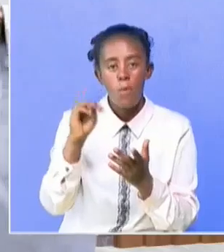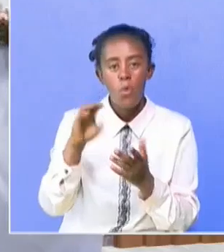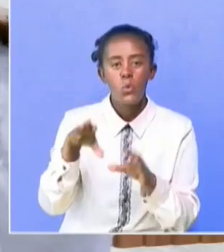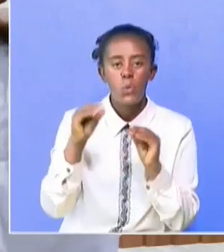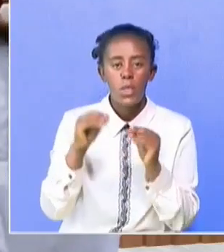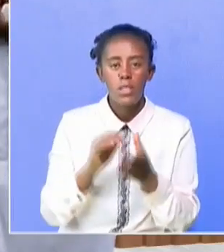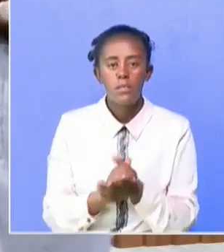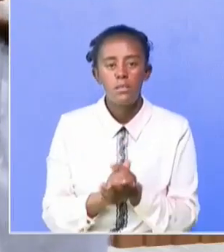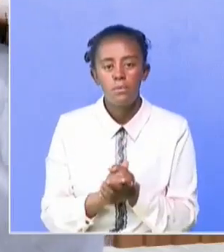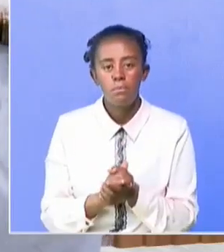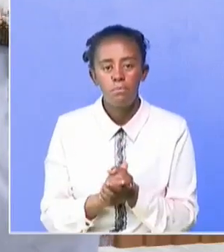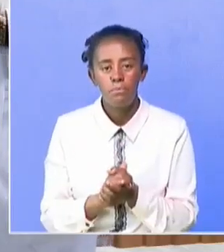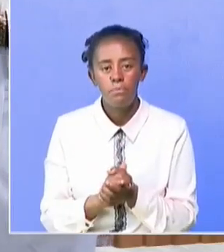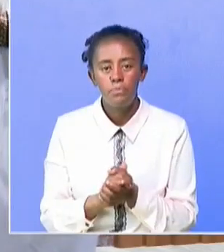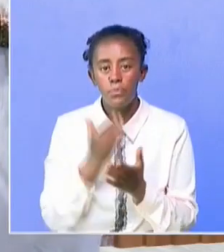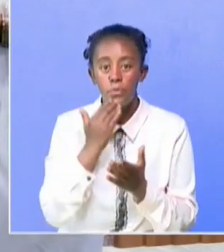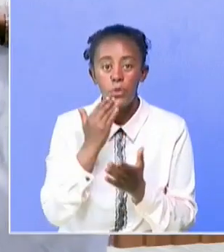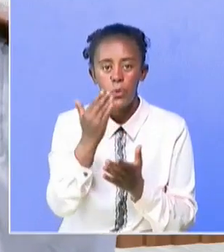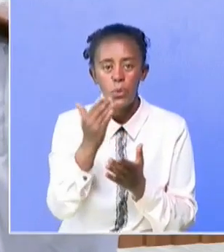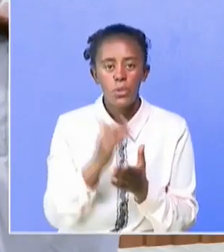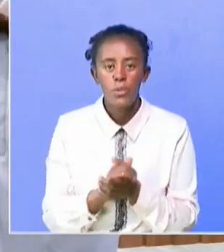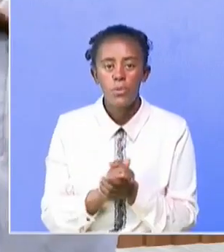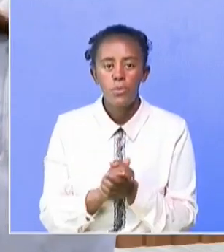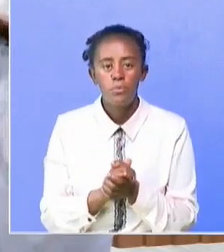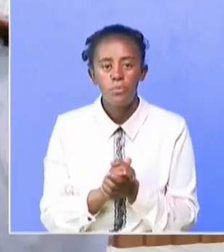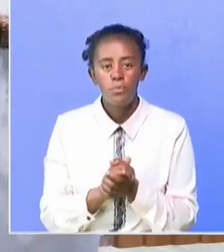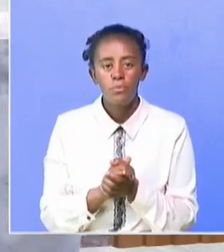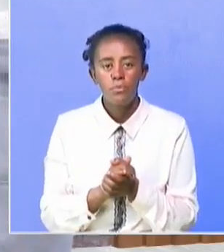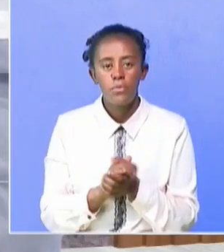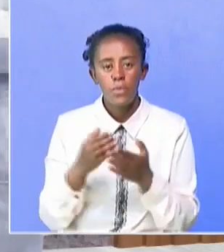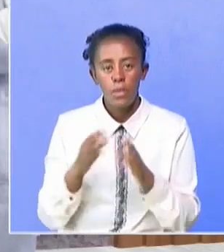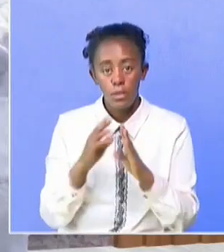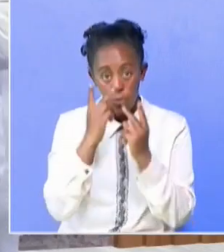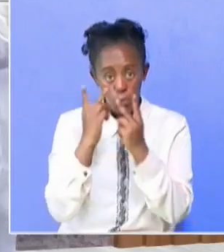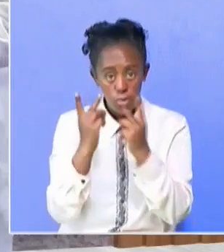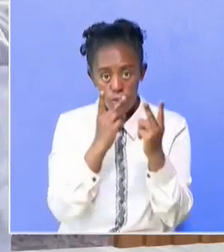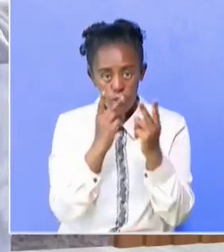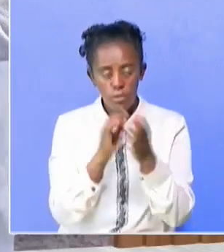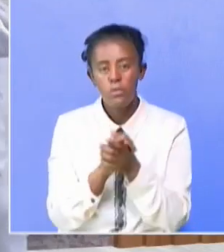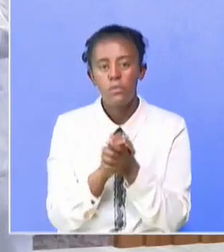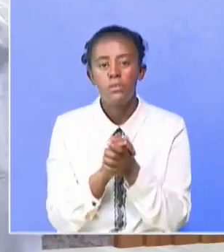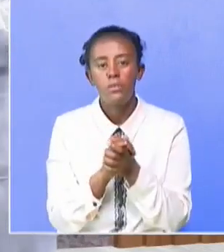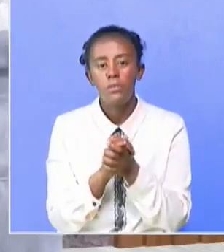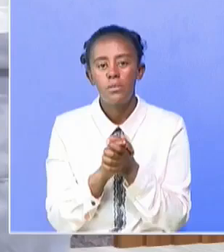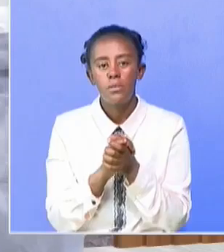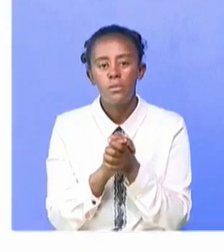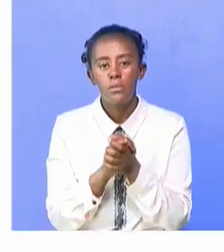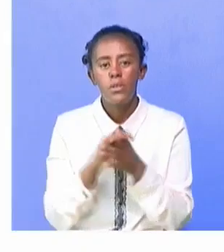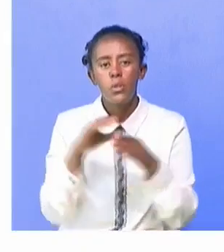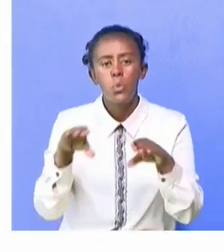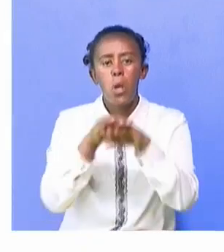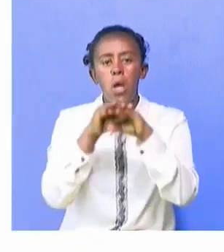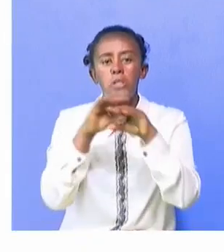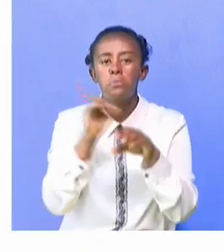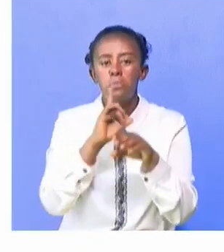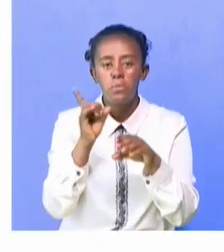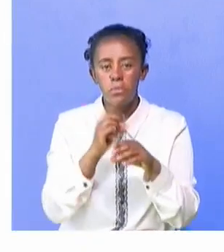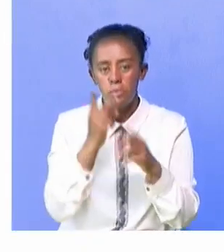students. Good. Let's go and see what introduction means.